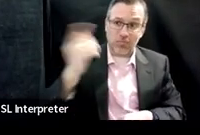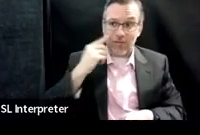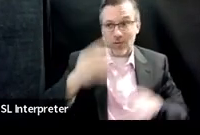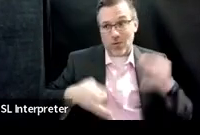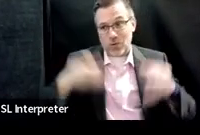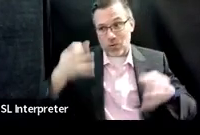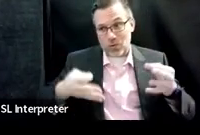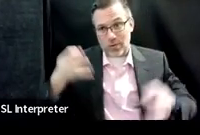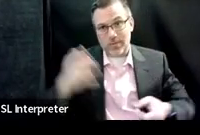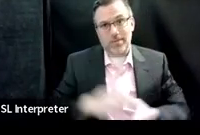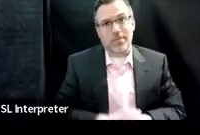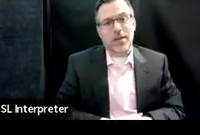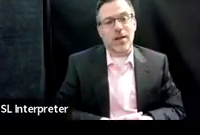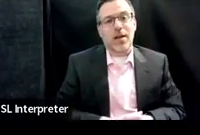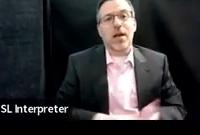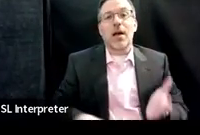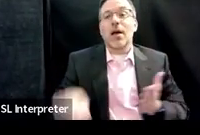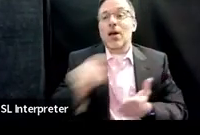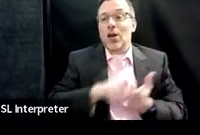All right, so the written notice,